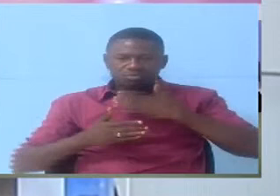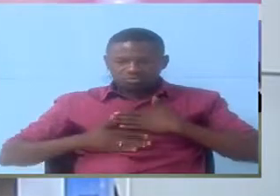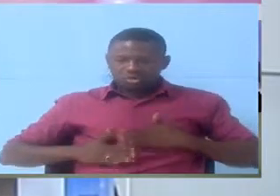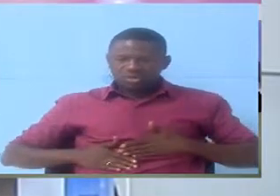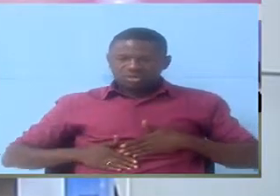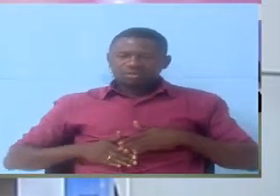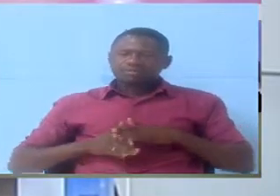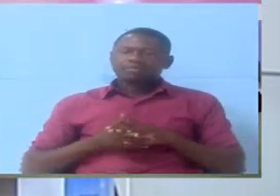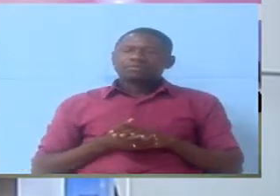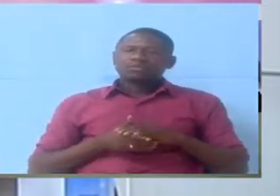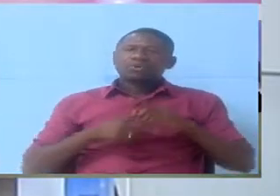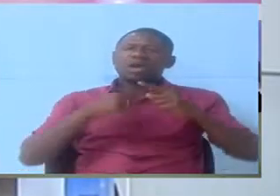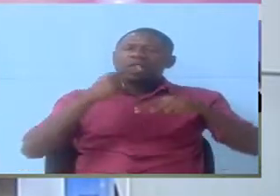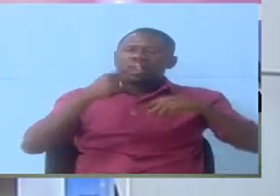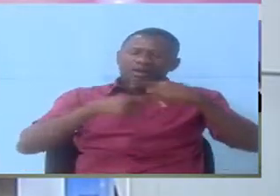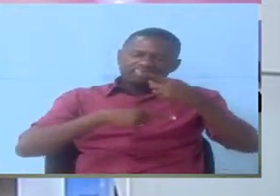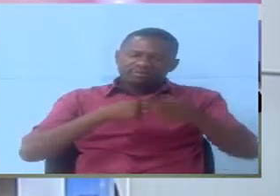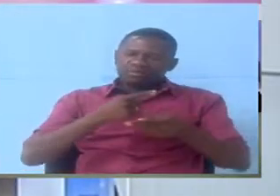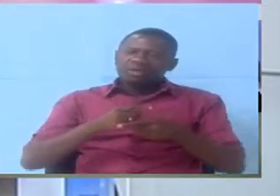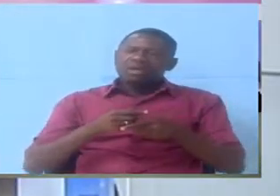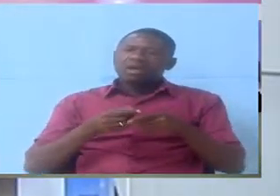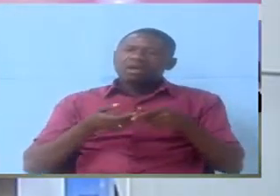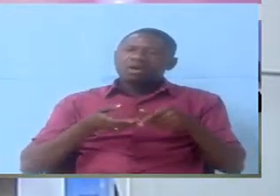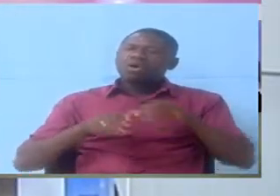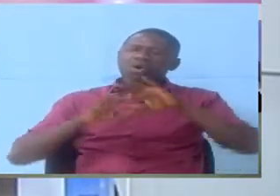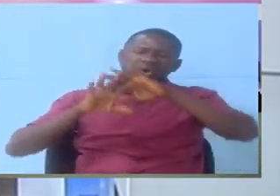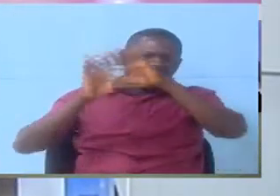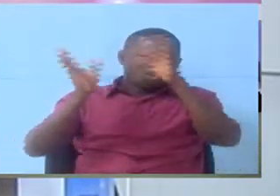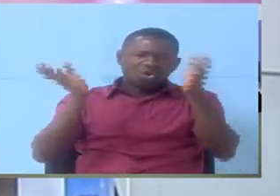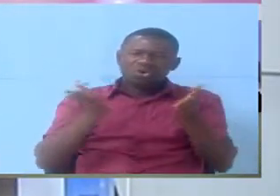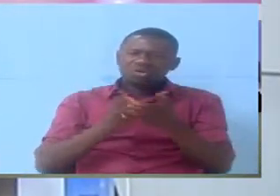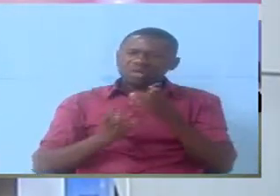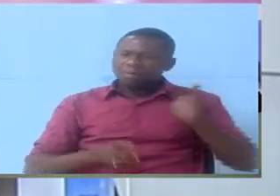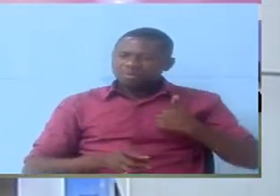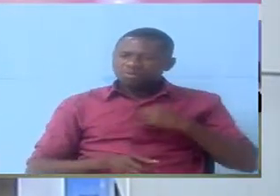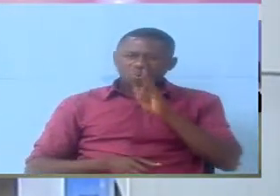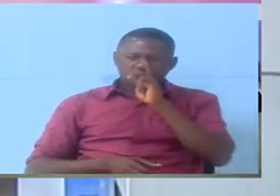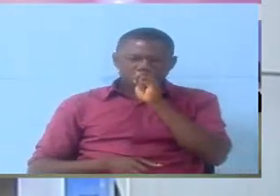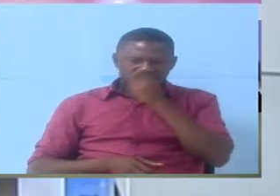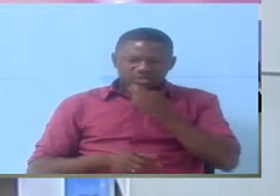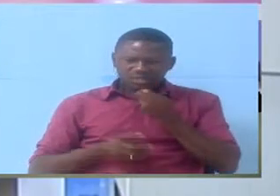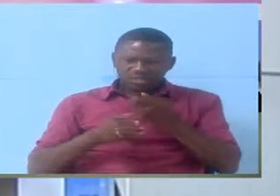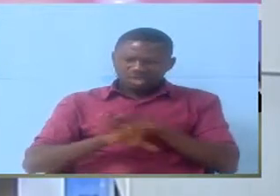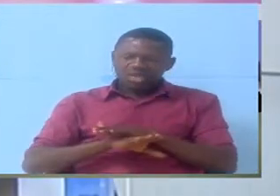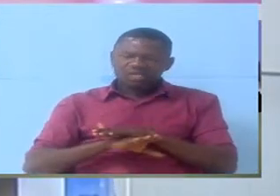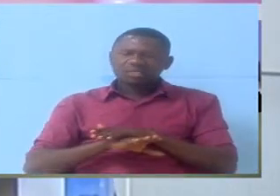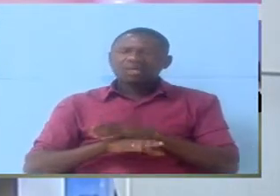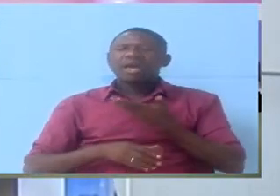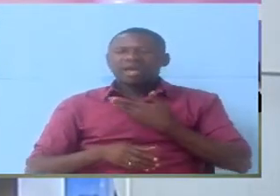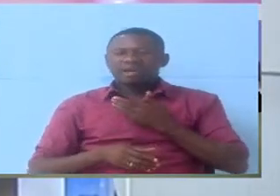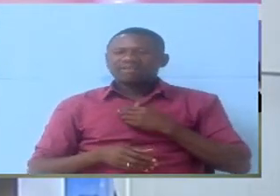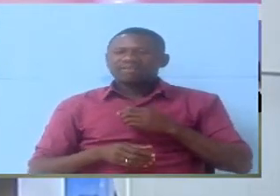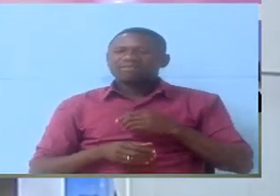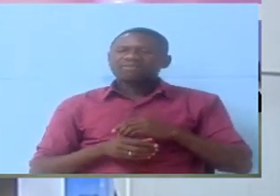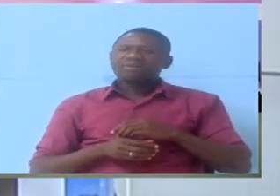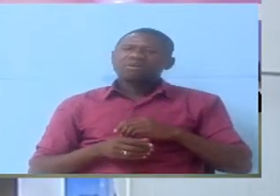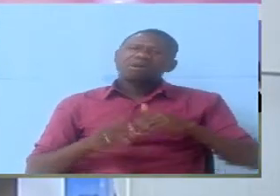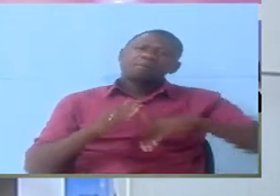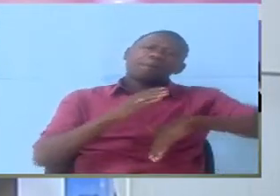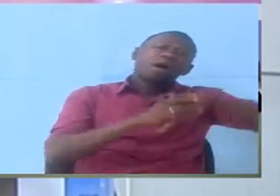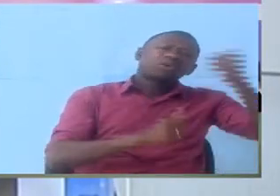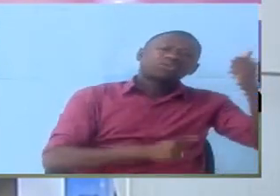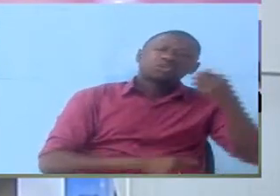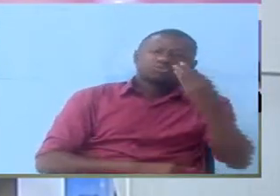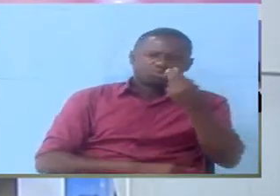virtually, all the deceased persons had some foreign currencies on them. But since